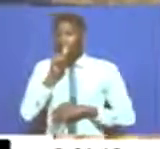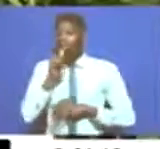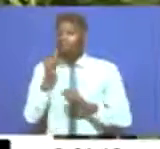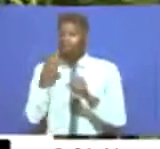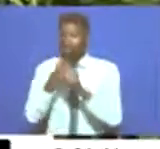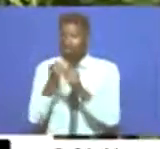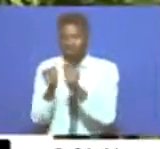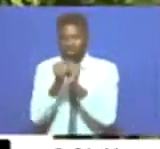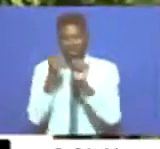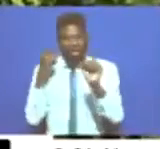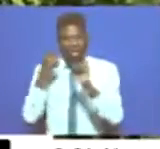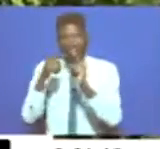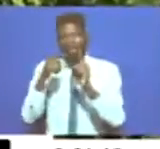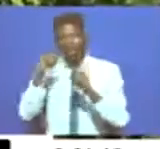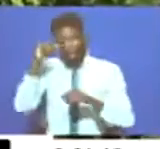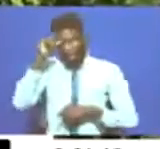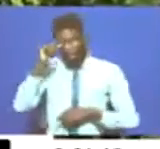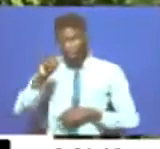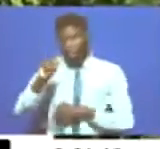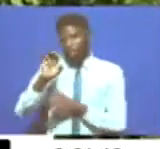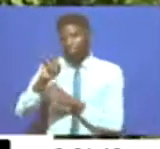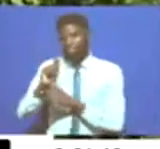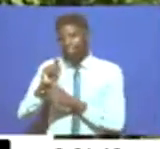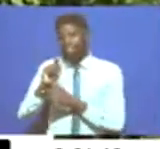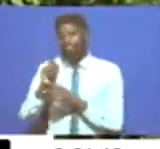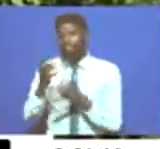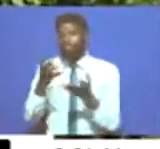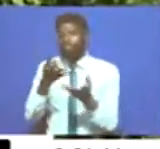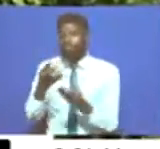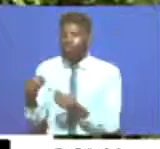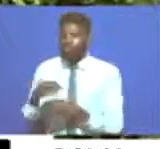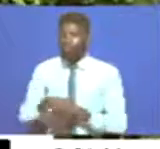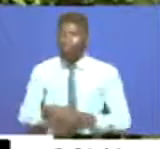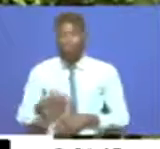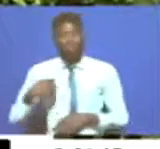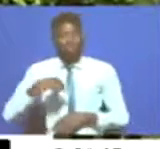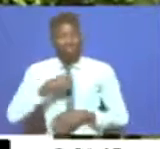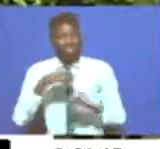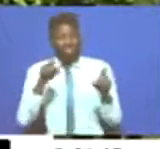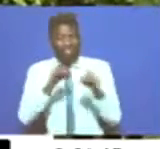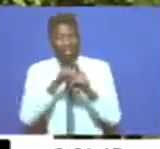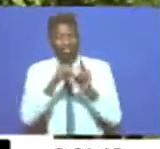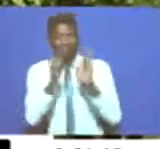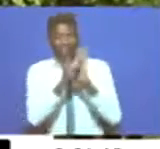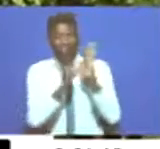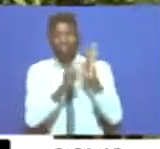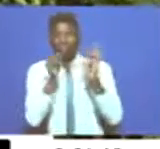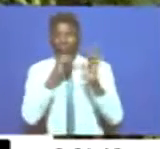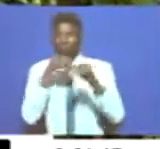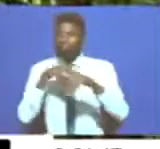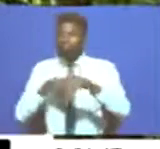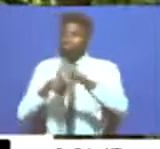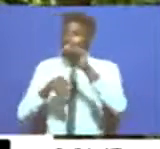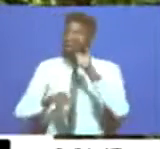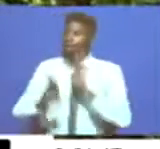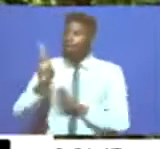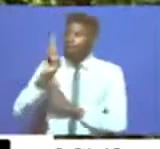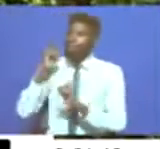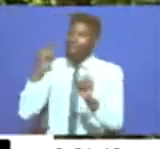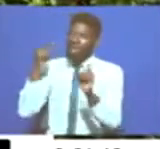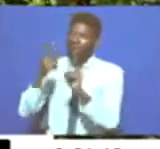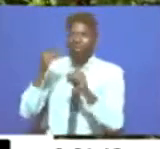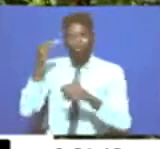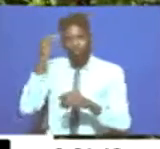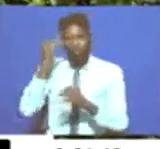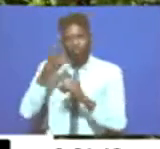assets. We have flagged them up for follow-up, so that we establish from the RAND registry,